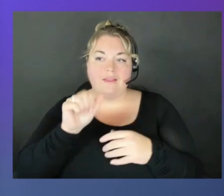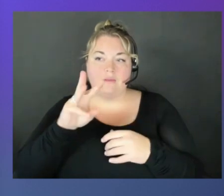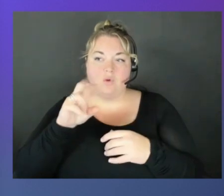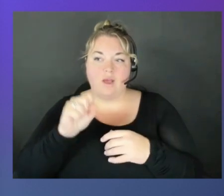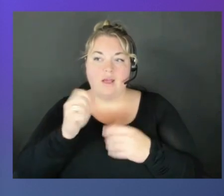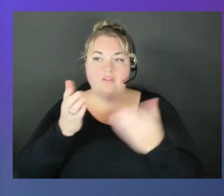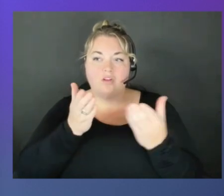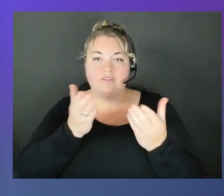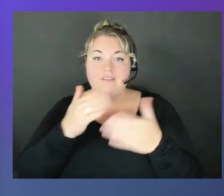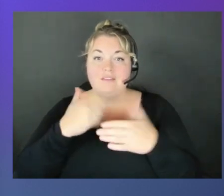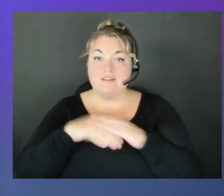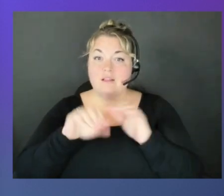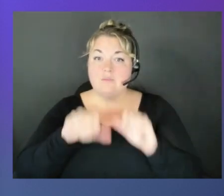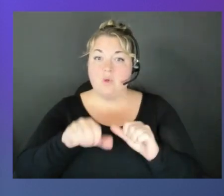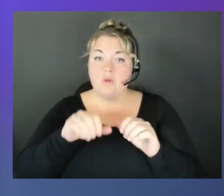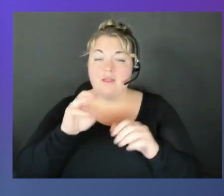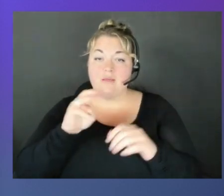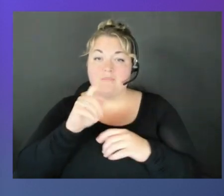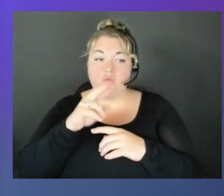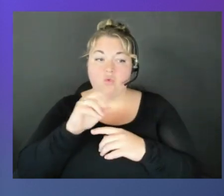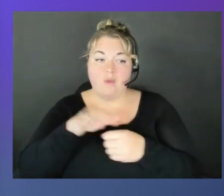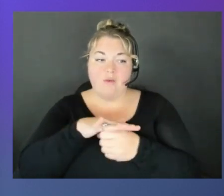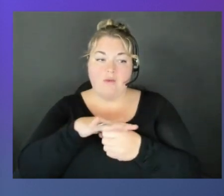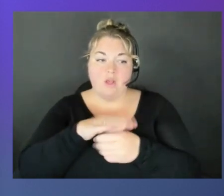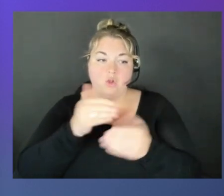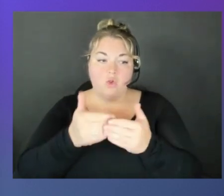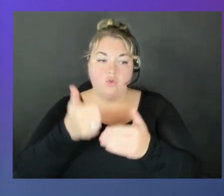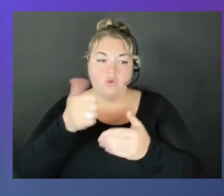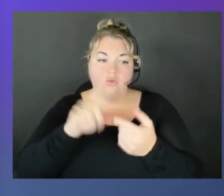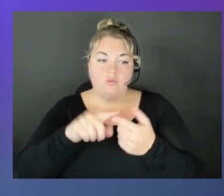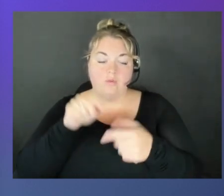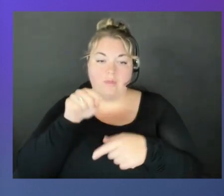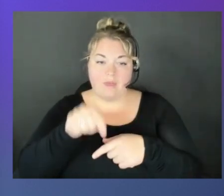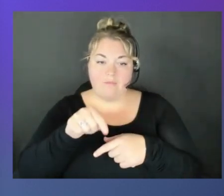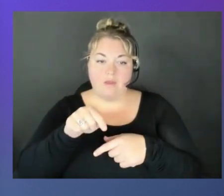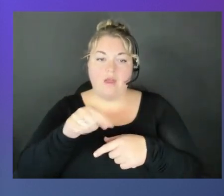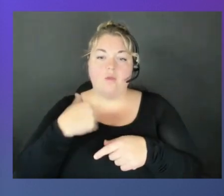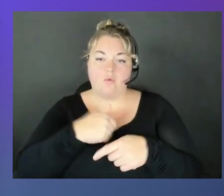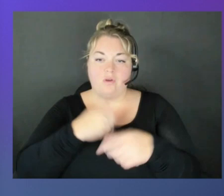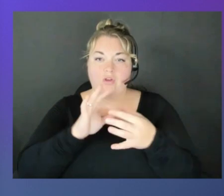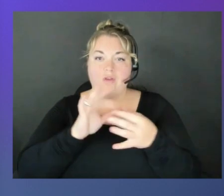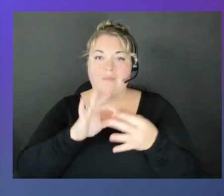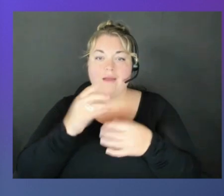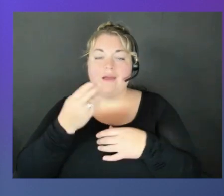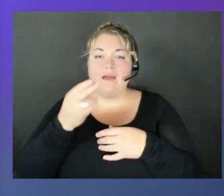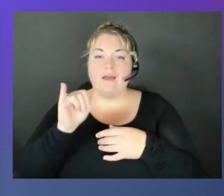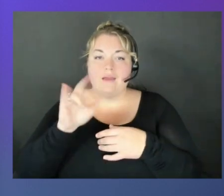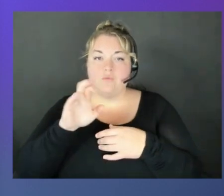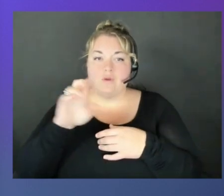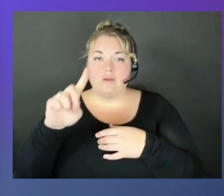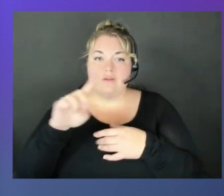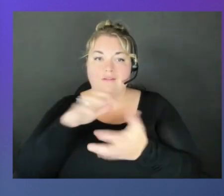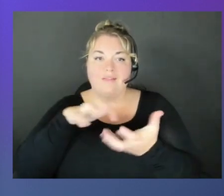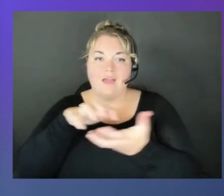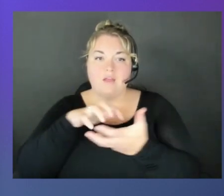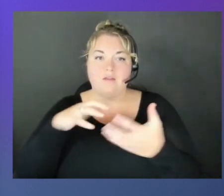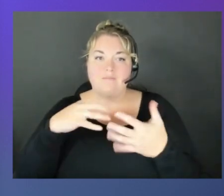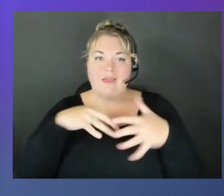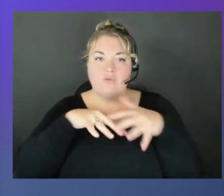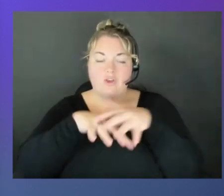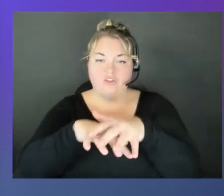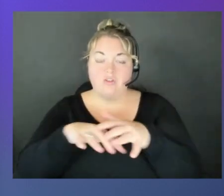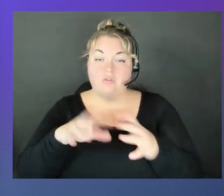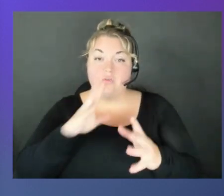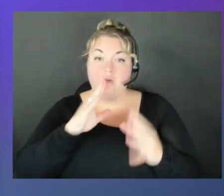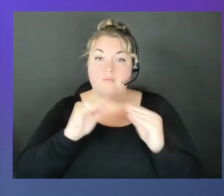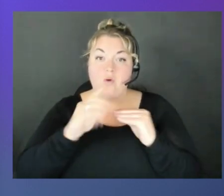metro area closer to them, and we're talking about hybrid cloud migrations. And to talk to us more about this,